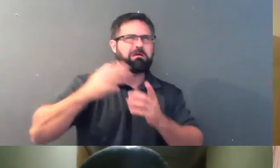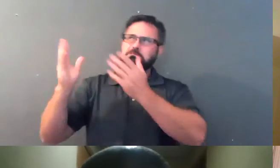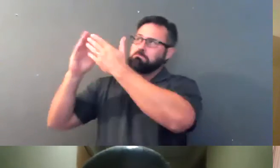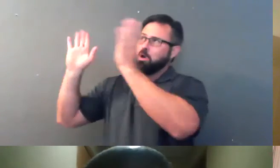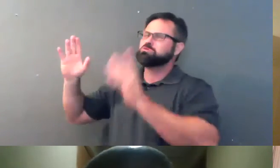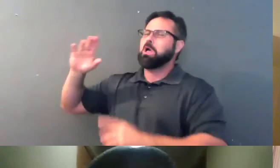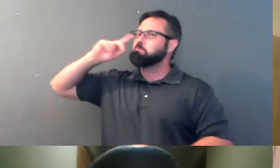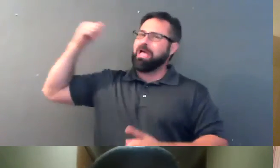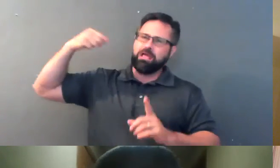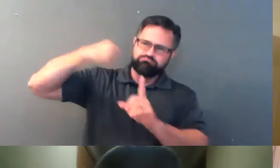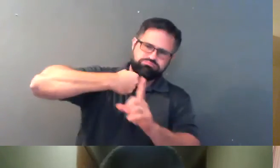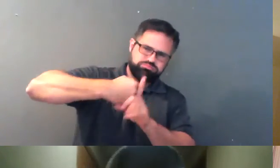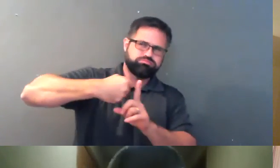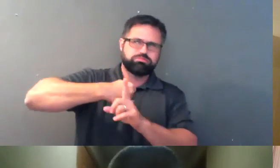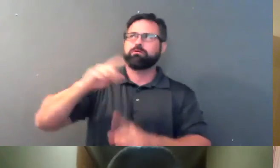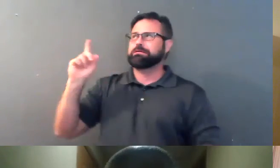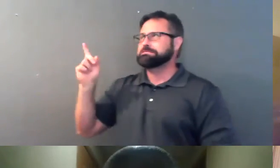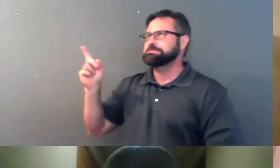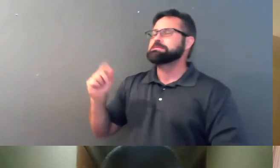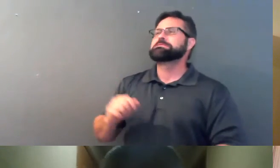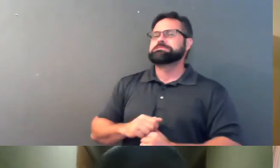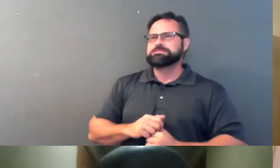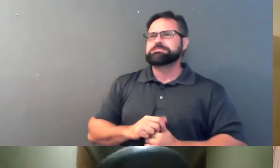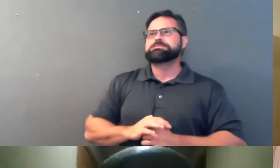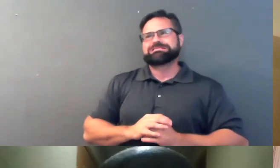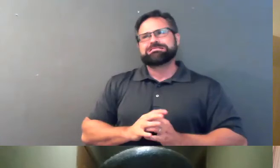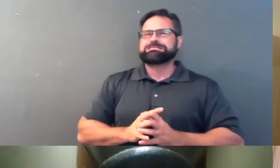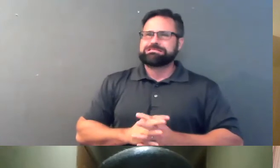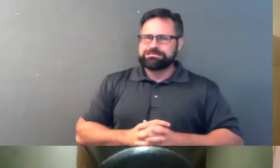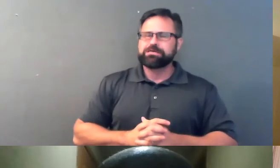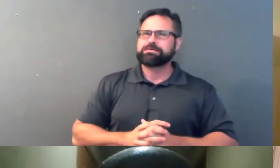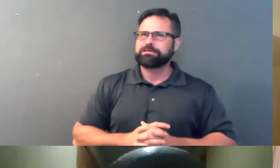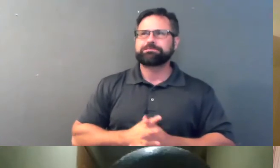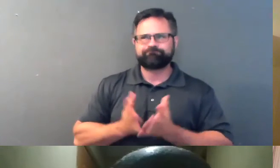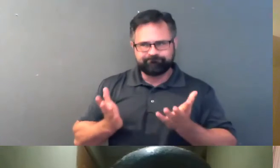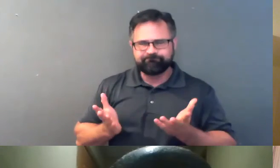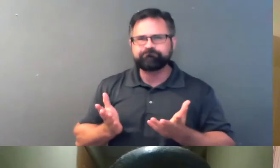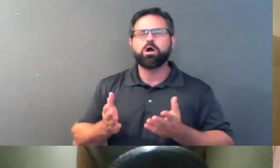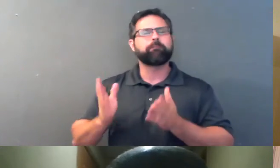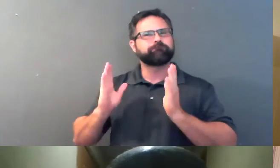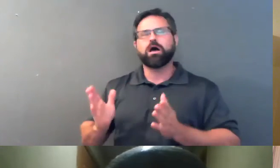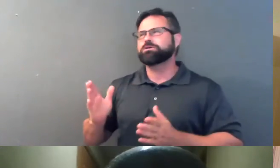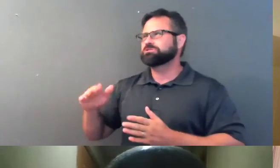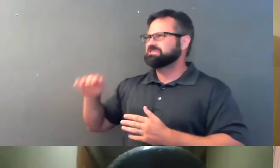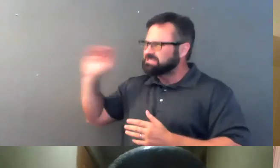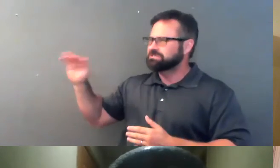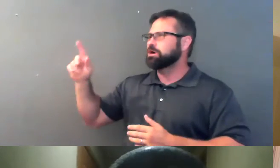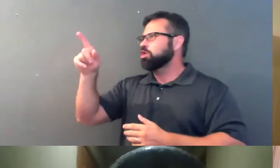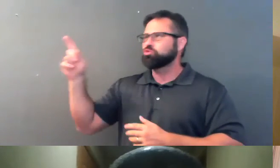men. So we need to get our men to